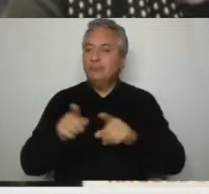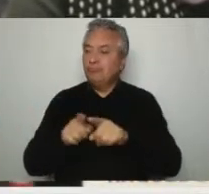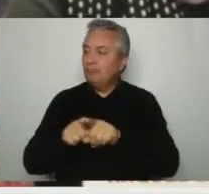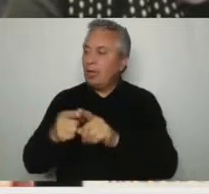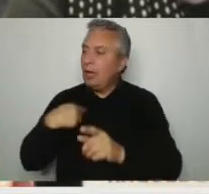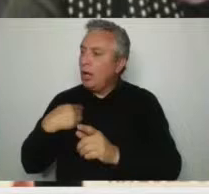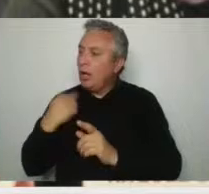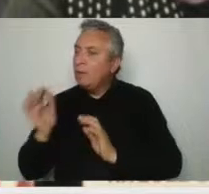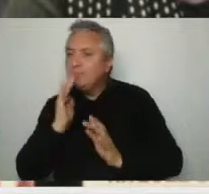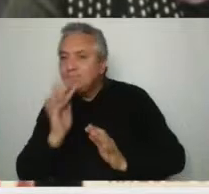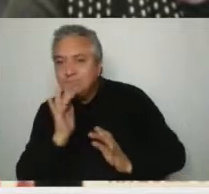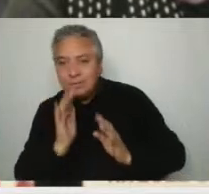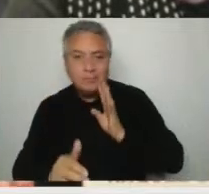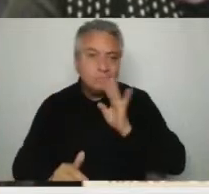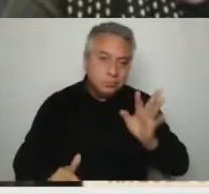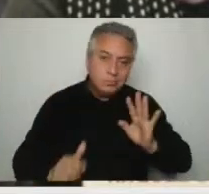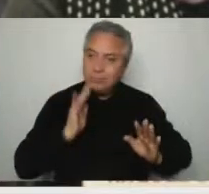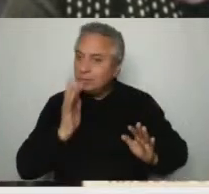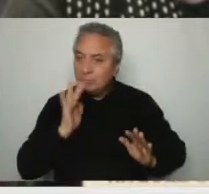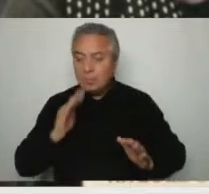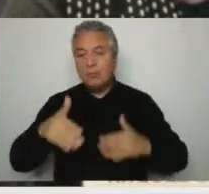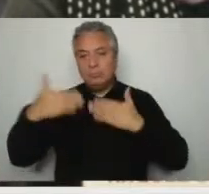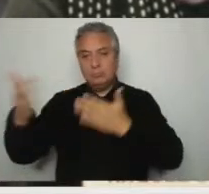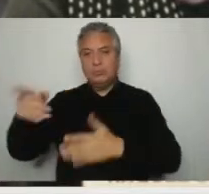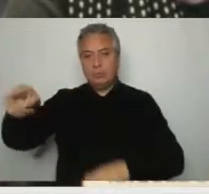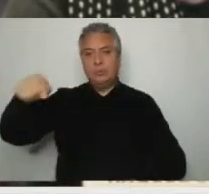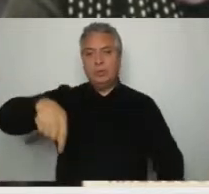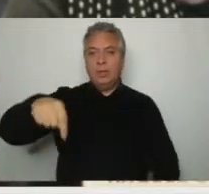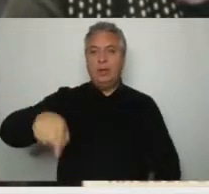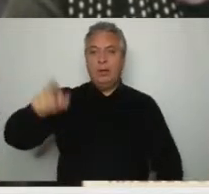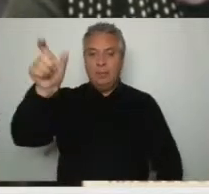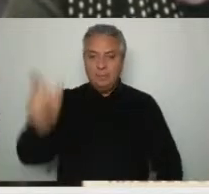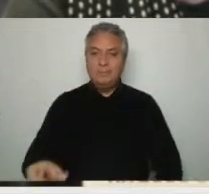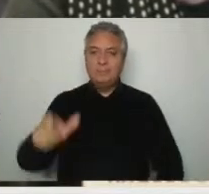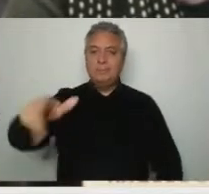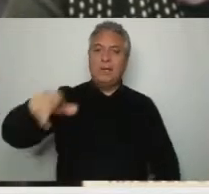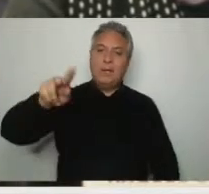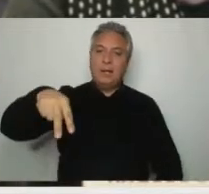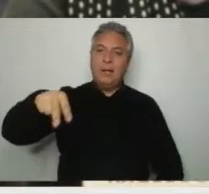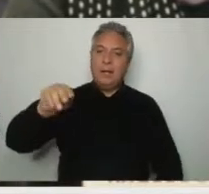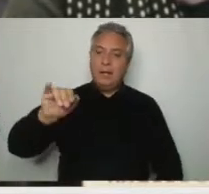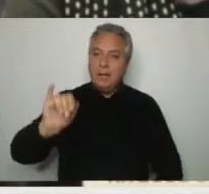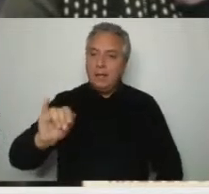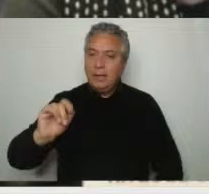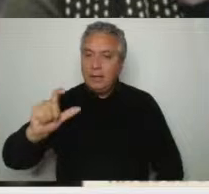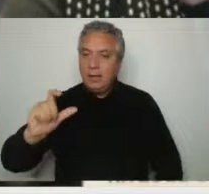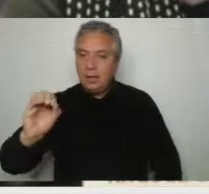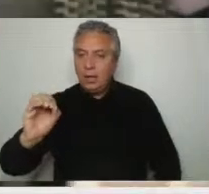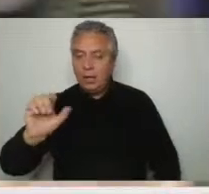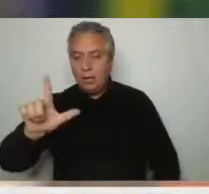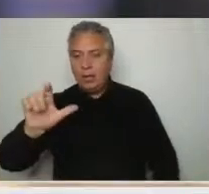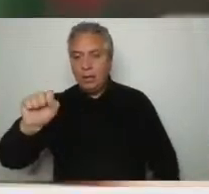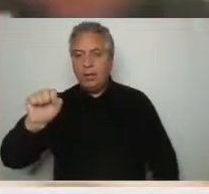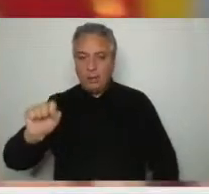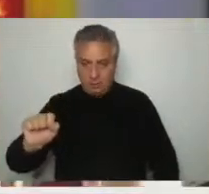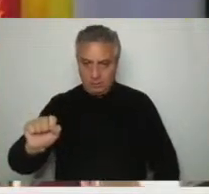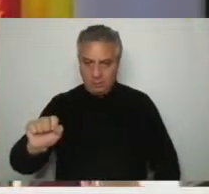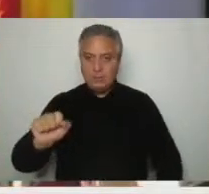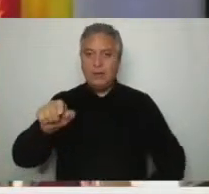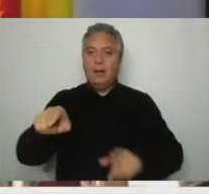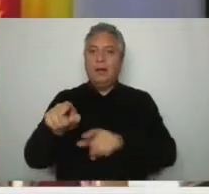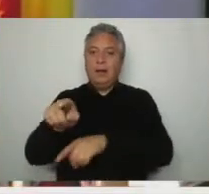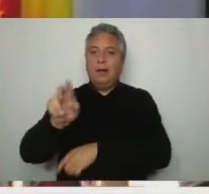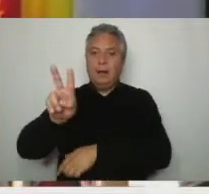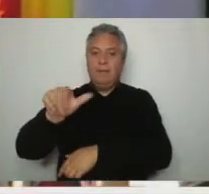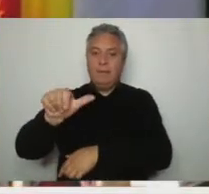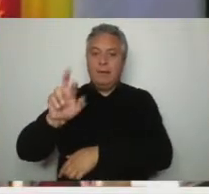commentary section, I would like to now give the floor to Professor Nicholas Barr, Professor of Public Economics from the